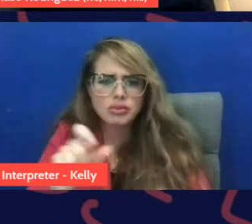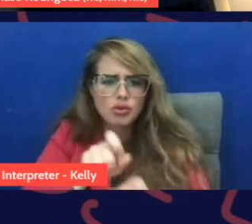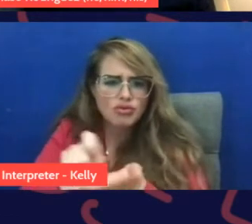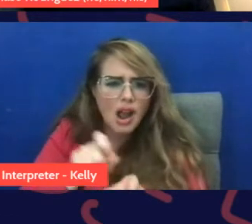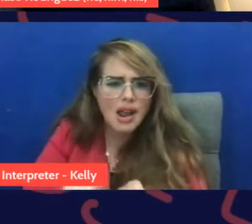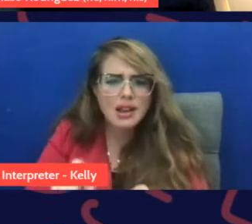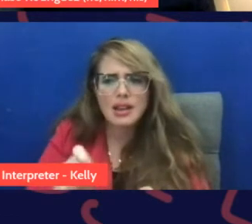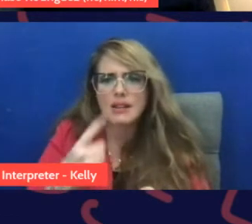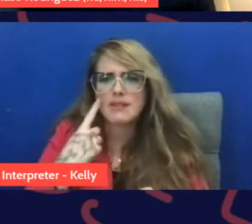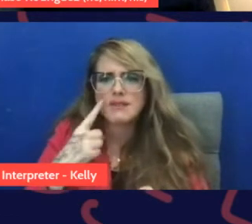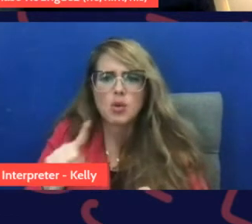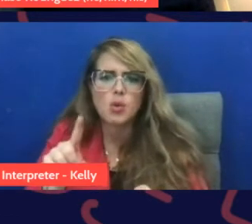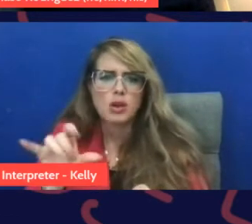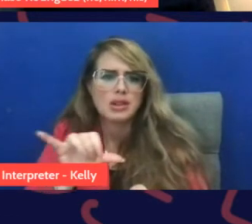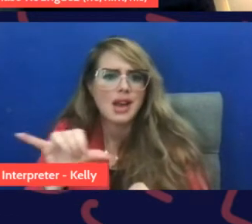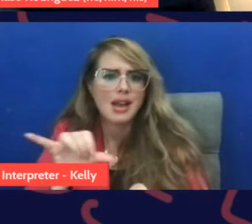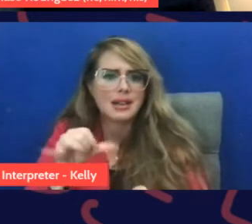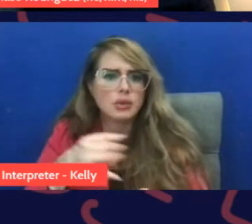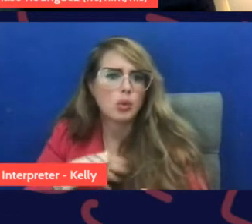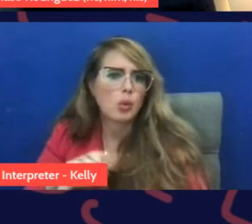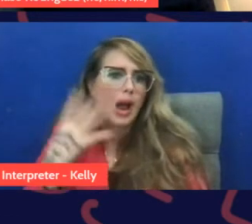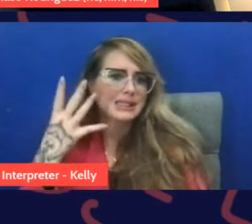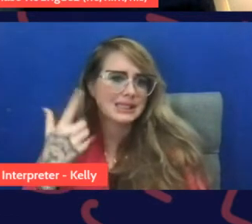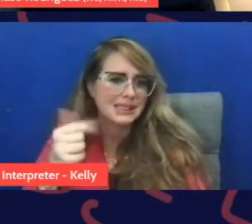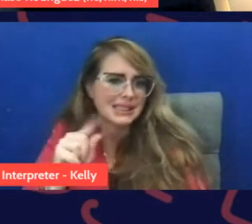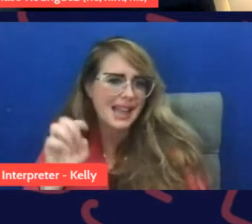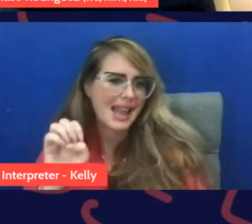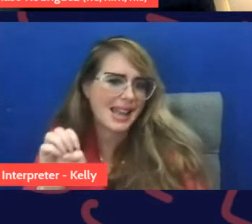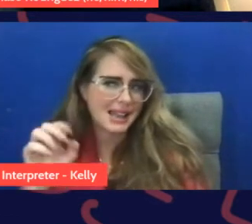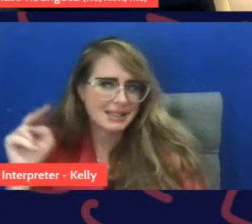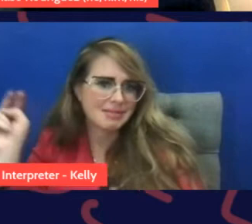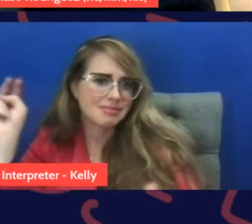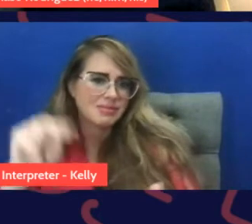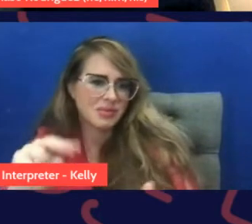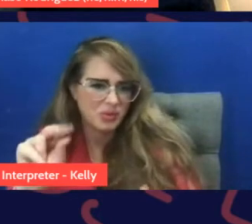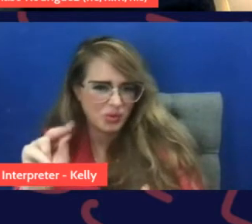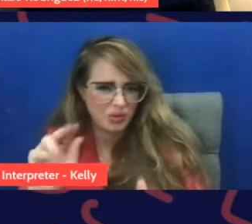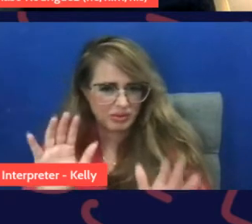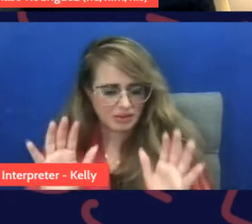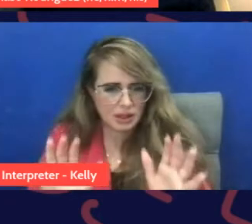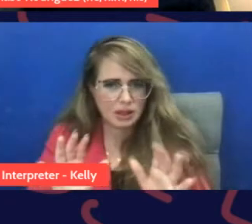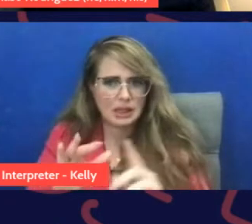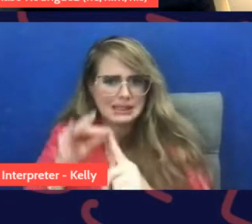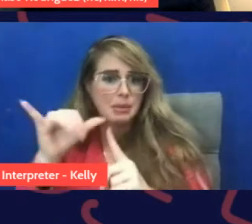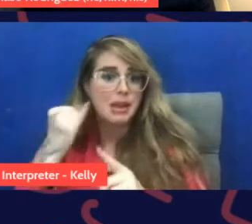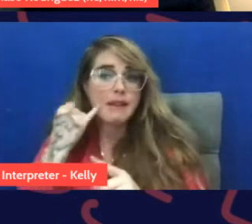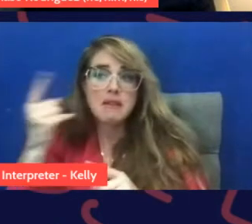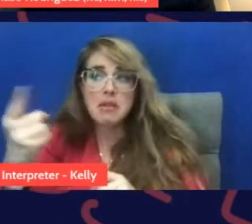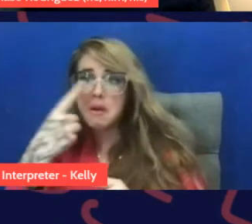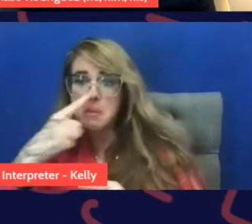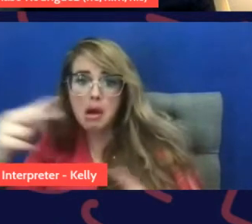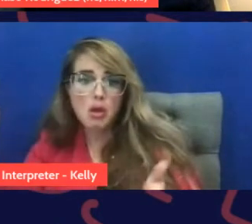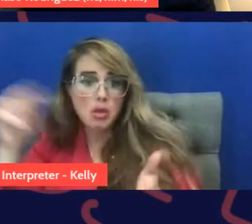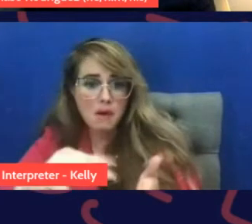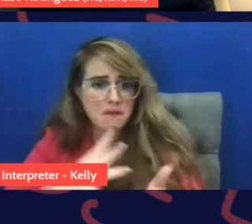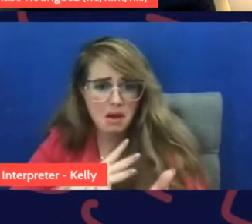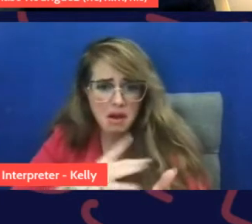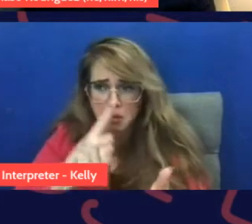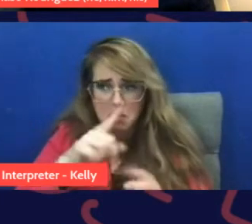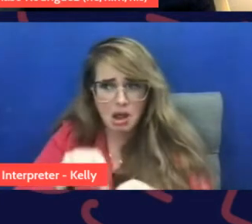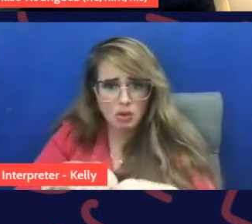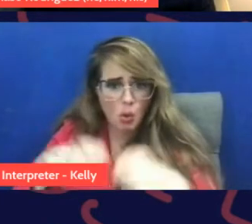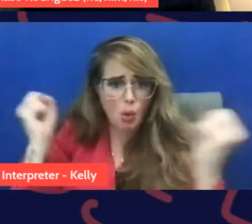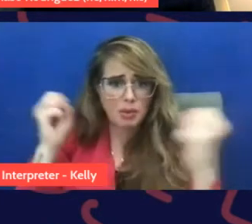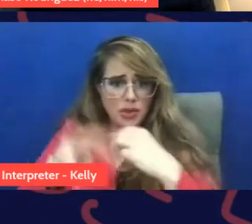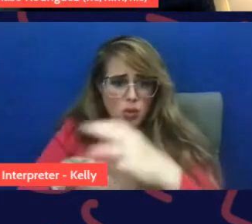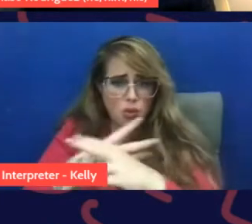for like the white gaze, except that if they want to come look, I'm happy to open the world to them. I'm